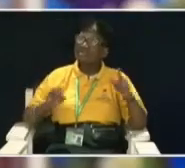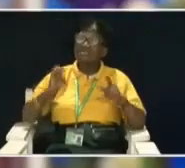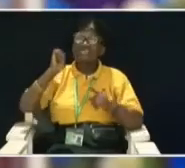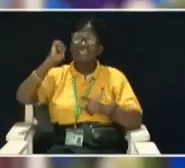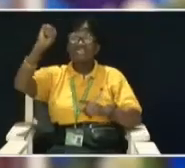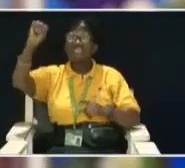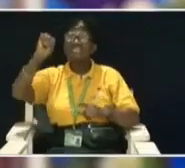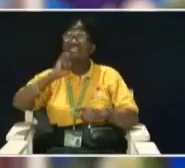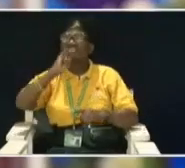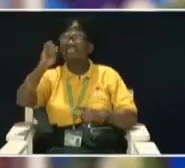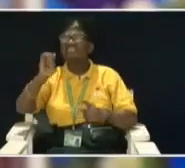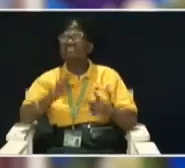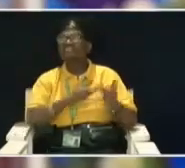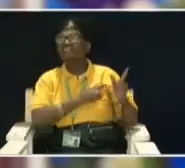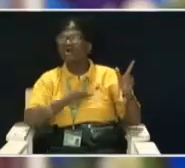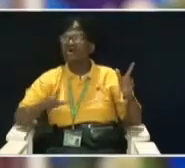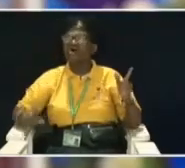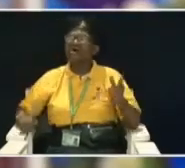is Lord,